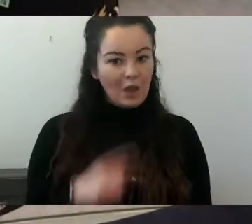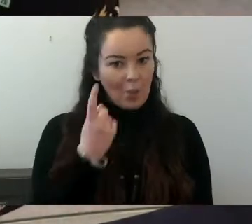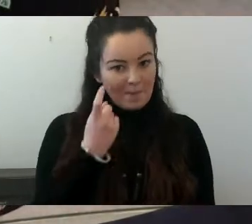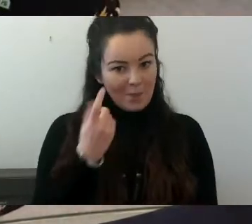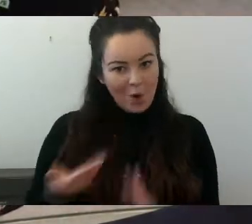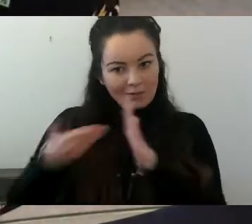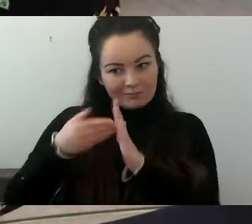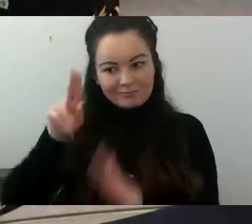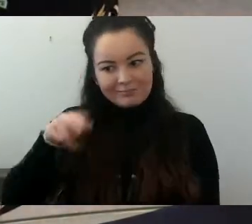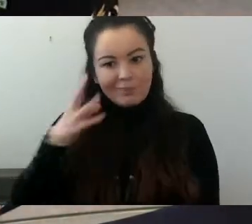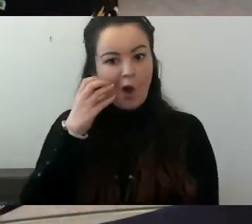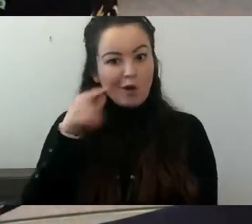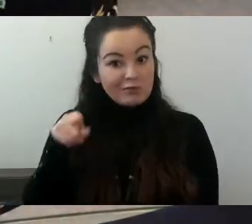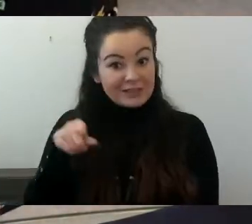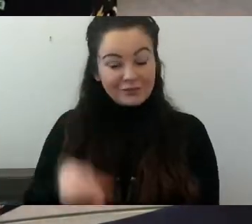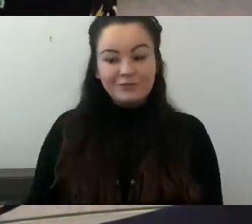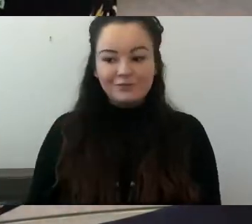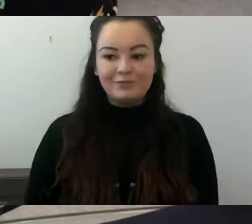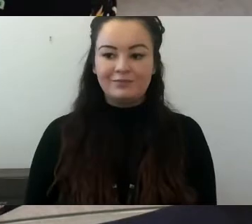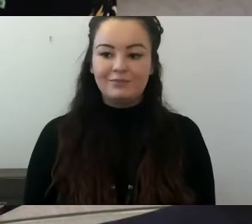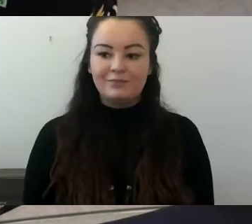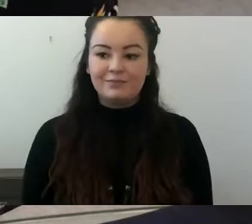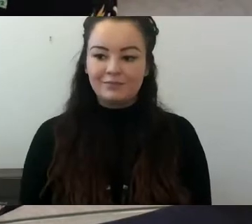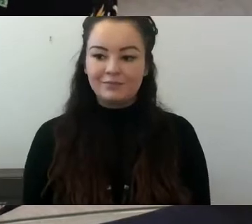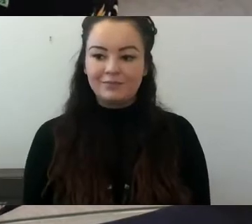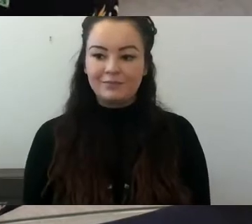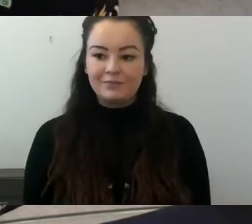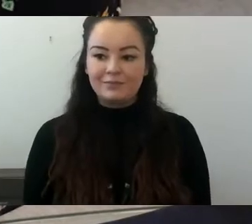Choose one more place.